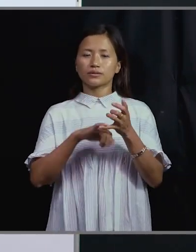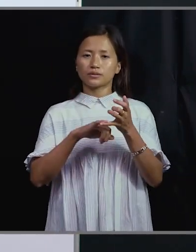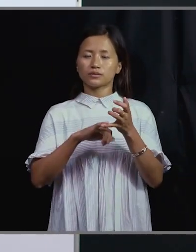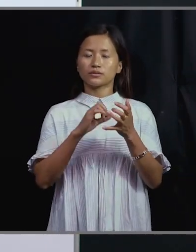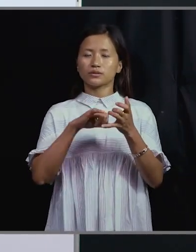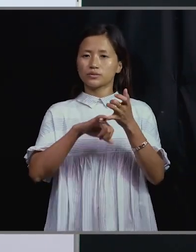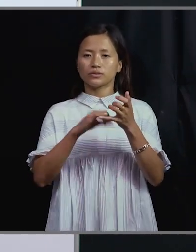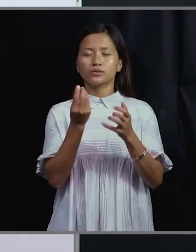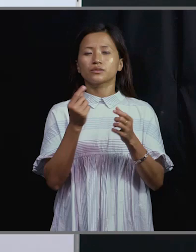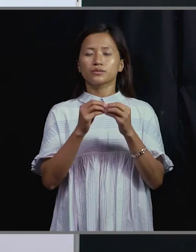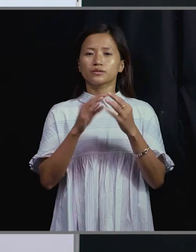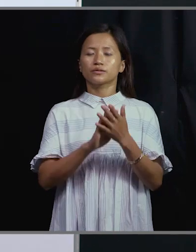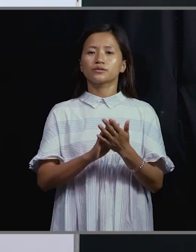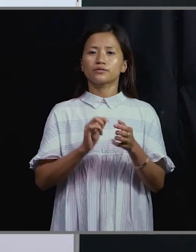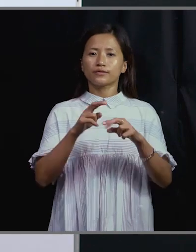reactions.